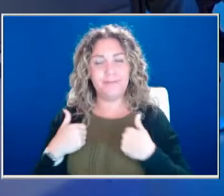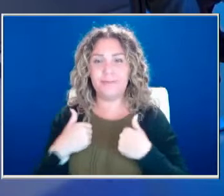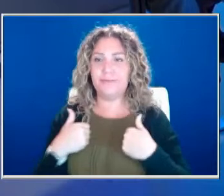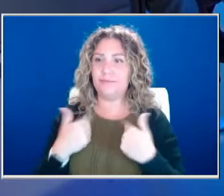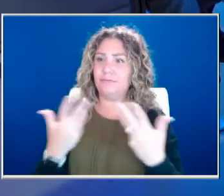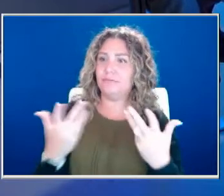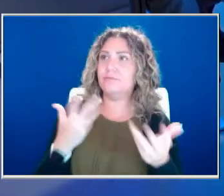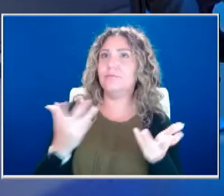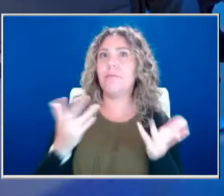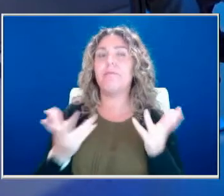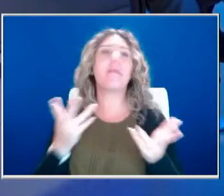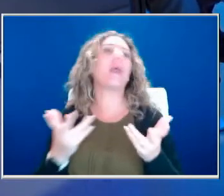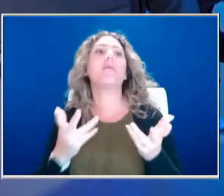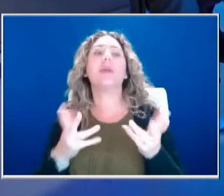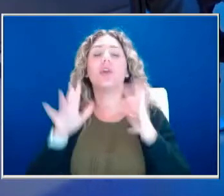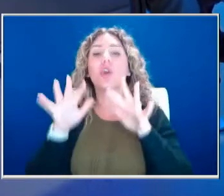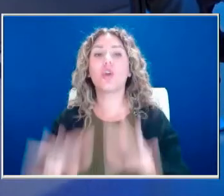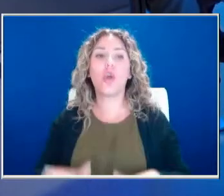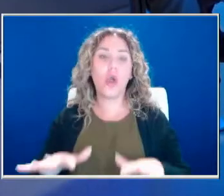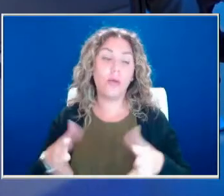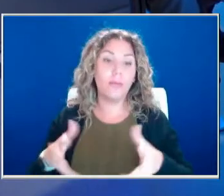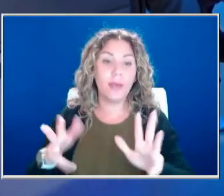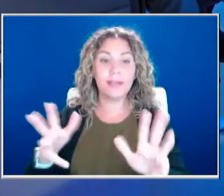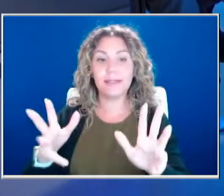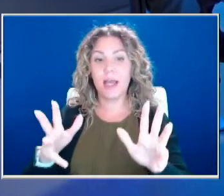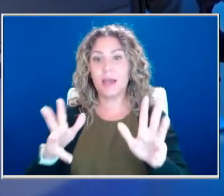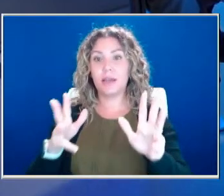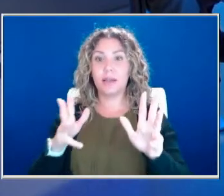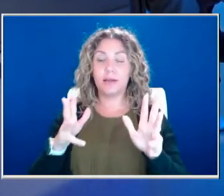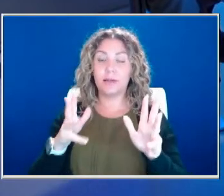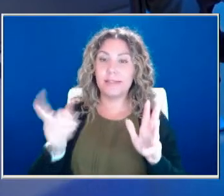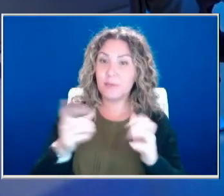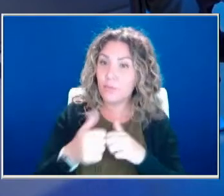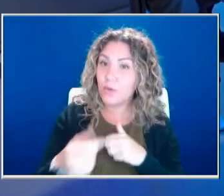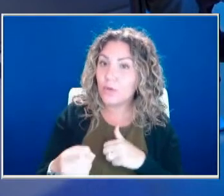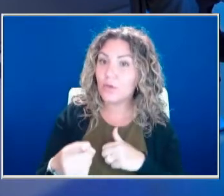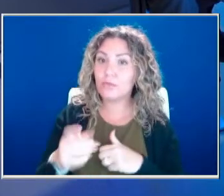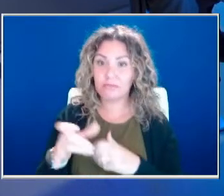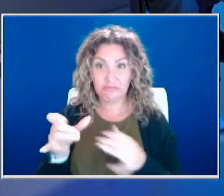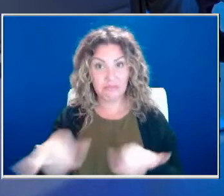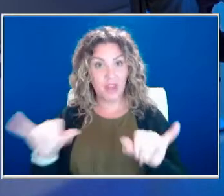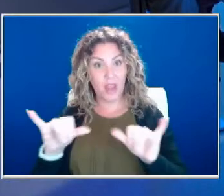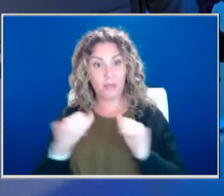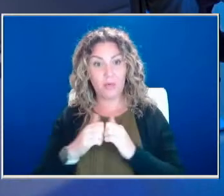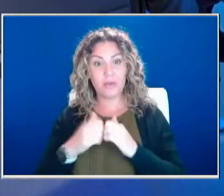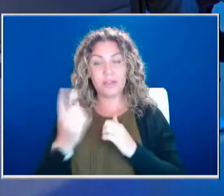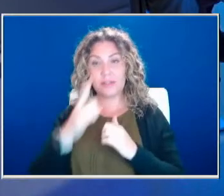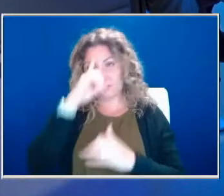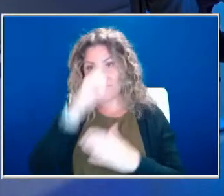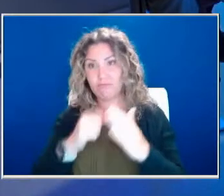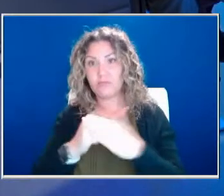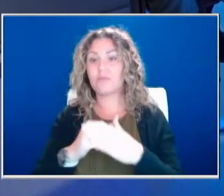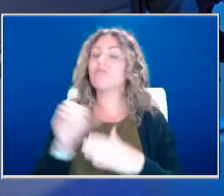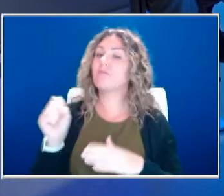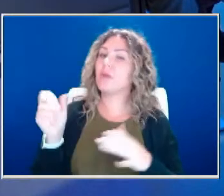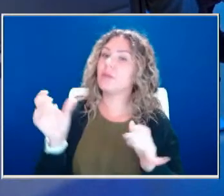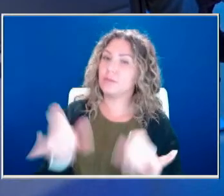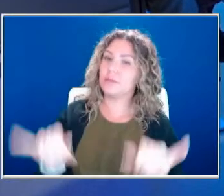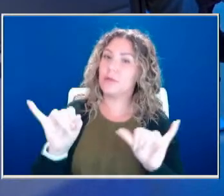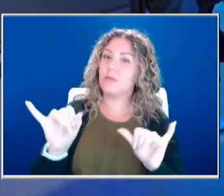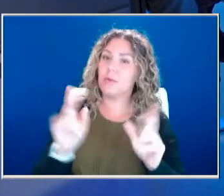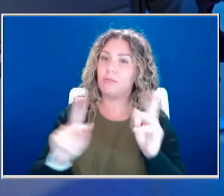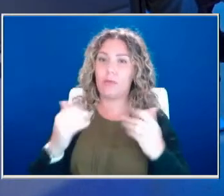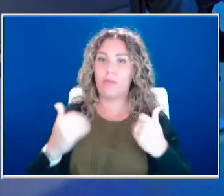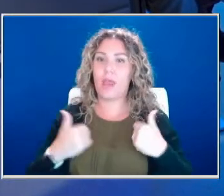calm anxiety, just to have someone there with you? Is this something common when you have somebody who's had a stroke? Yeah, it's very common to have people have some sort